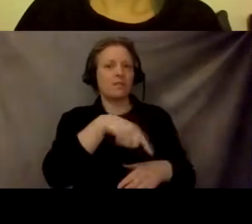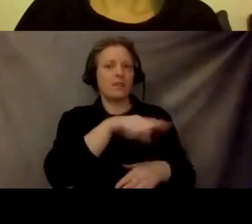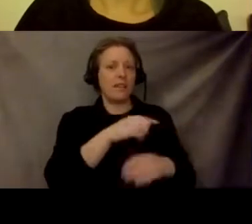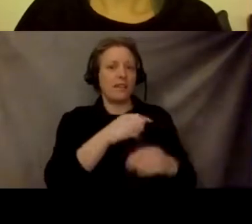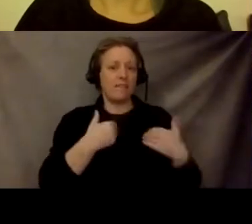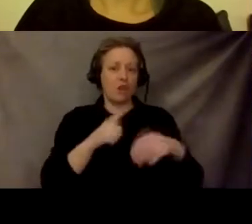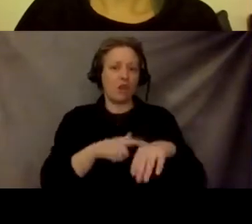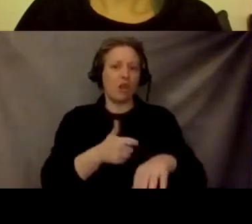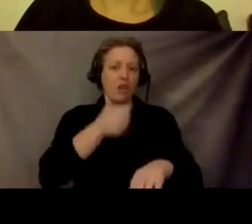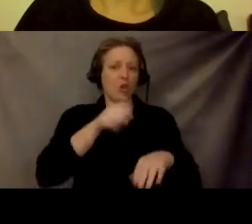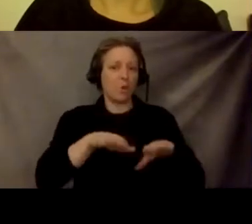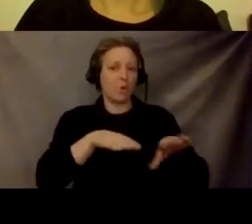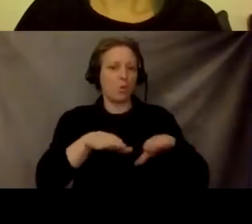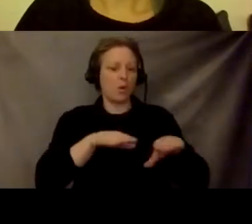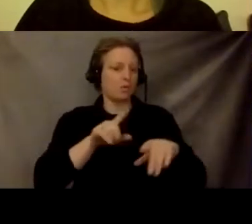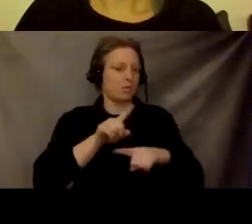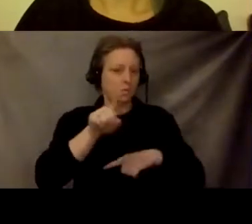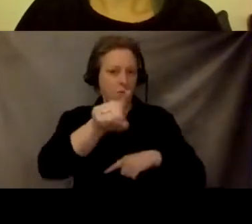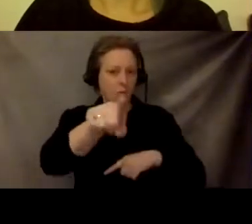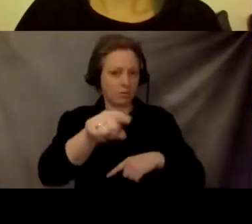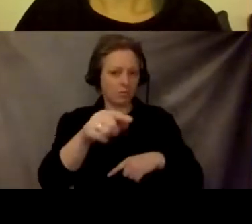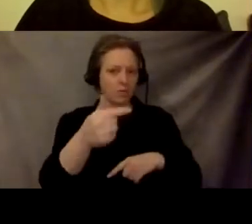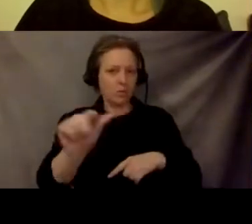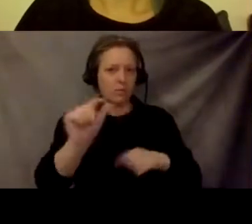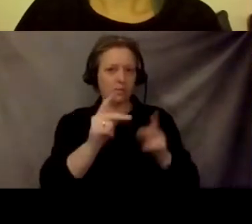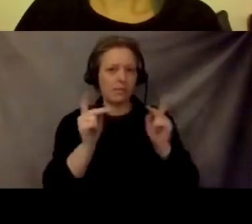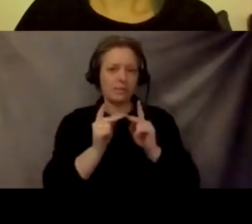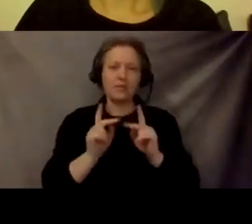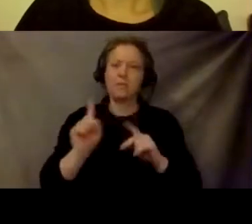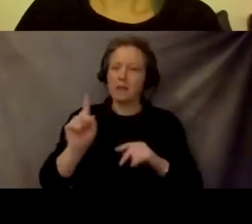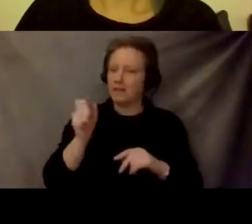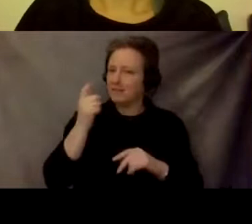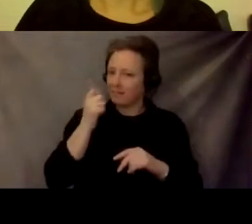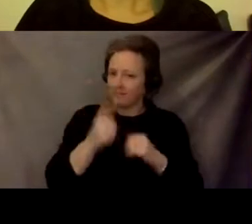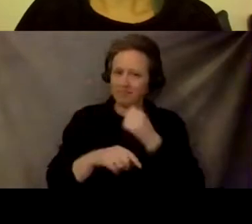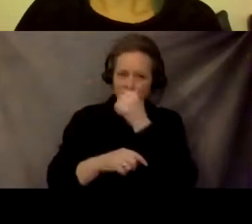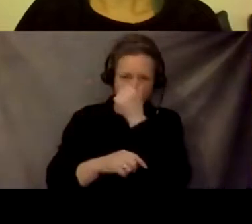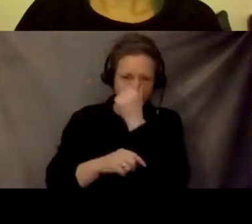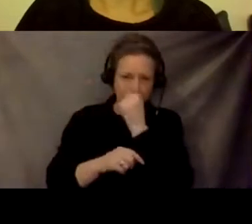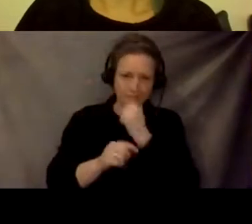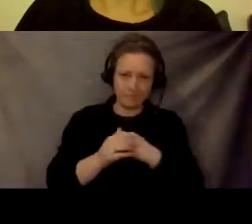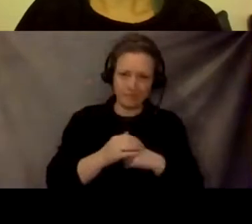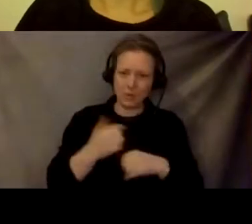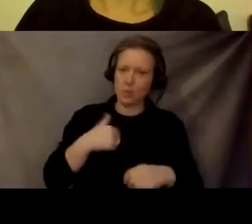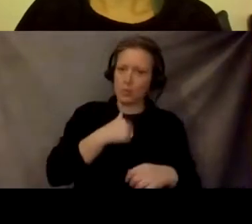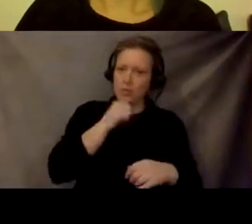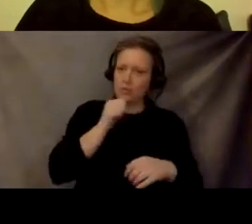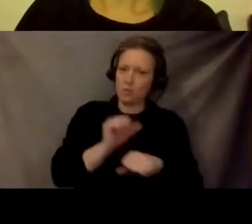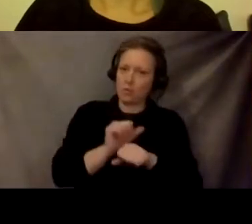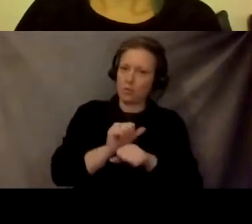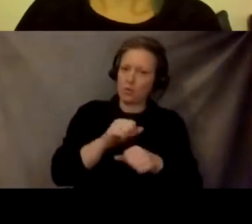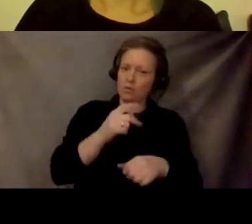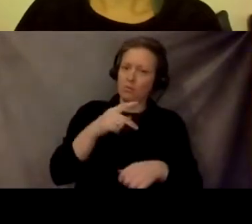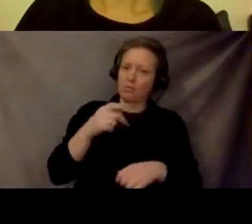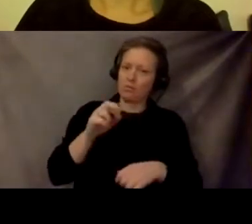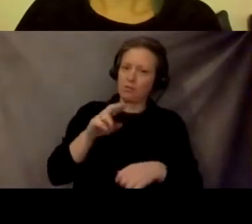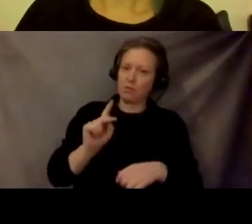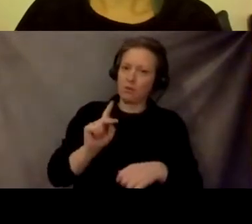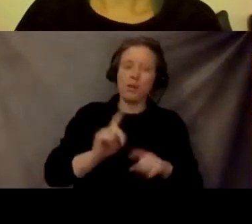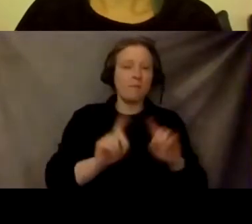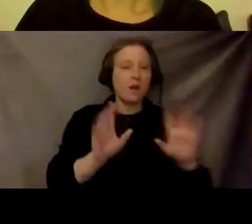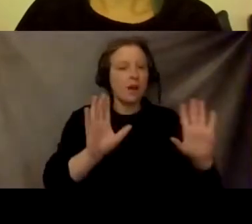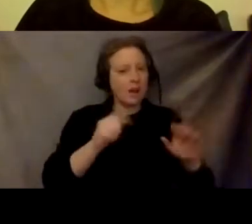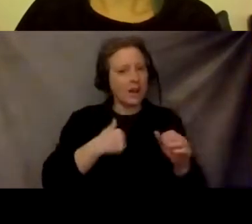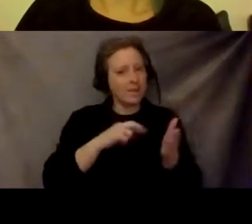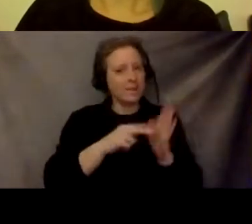forget, we're not in the park business in the county. Yeah, that's the city. Oh, no. What I mean is they don't have trees in front of their houses either.